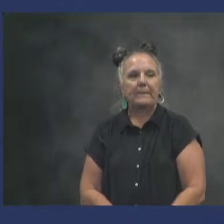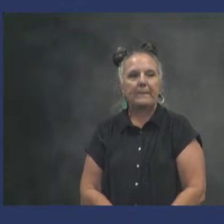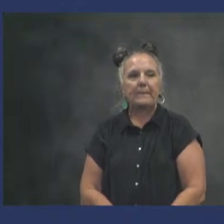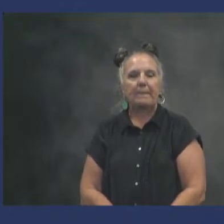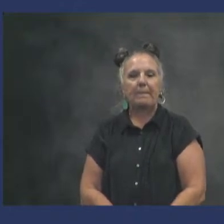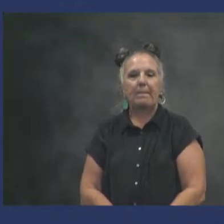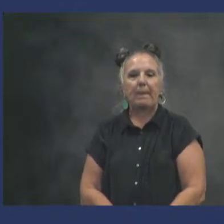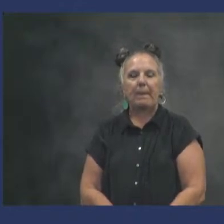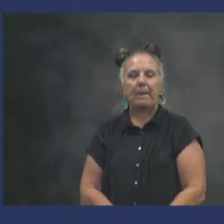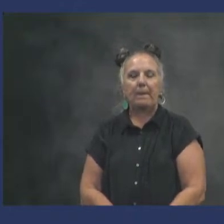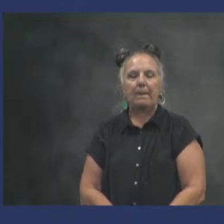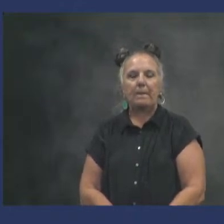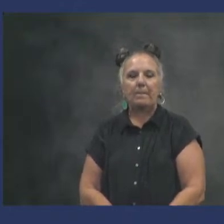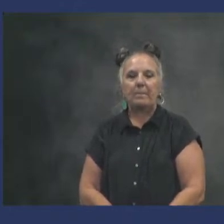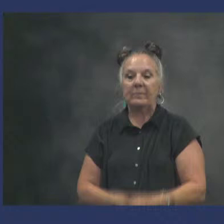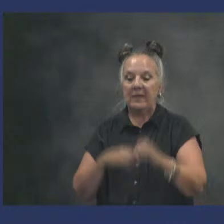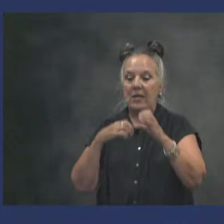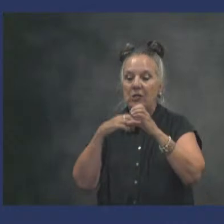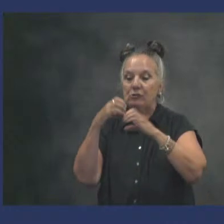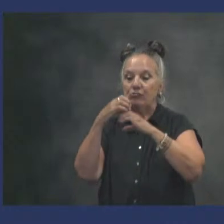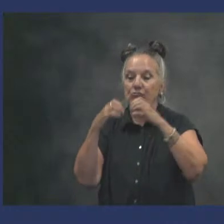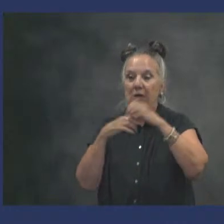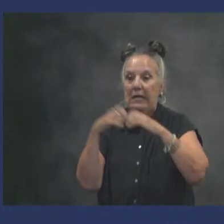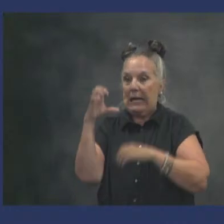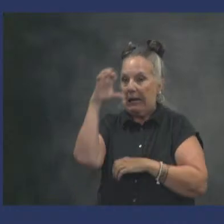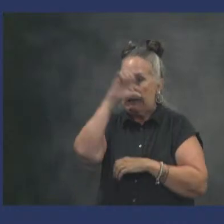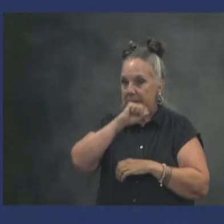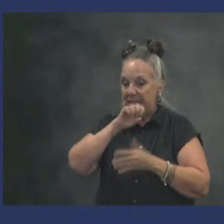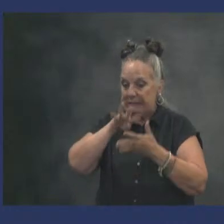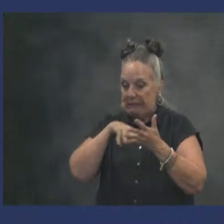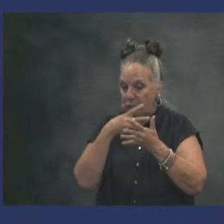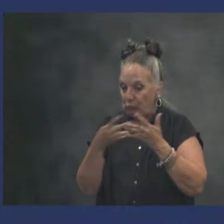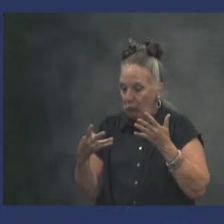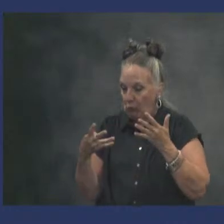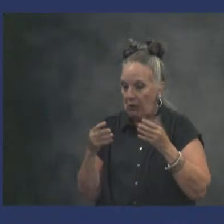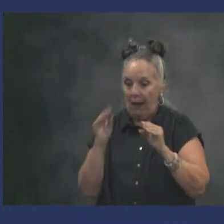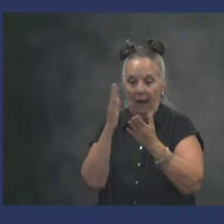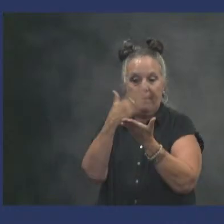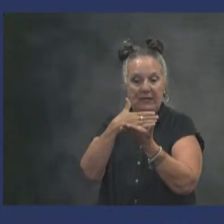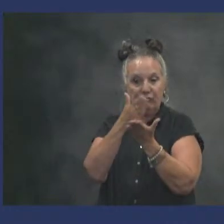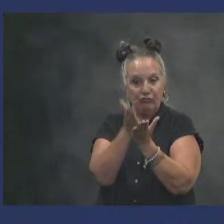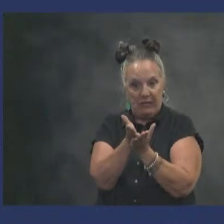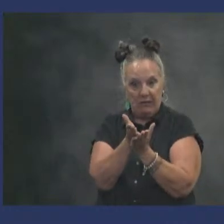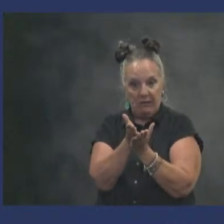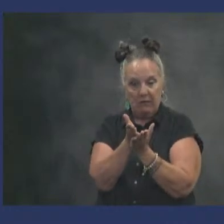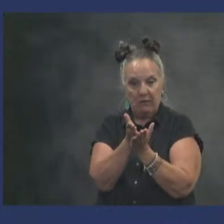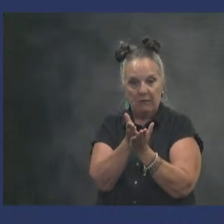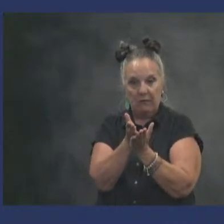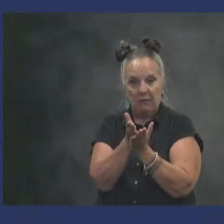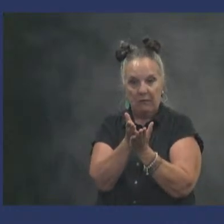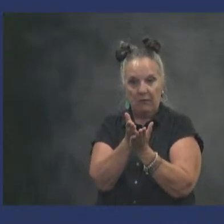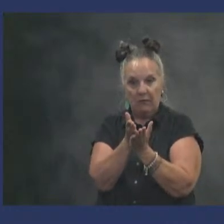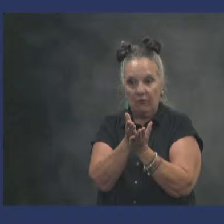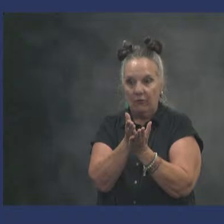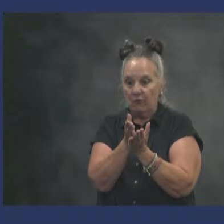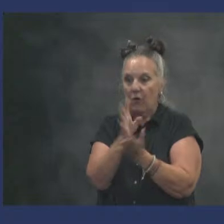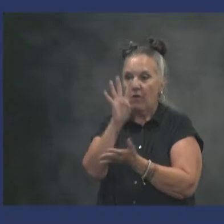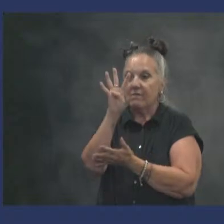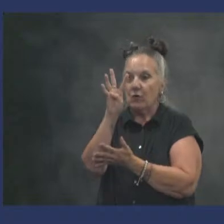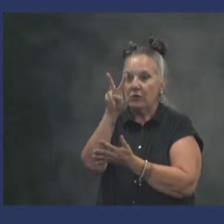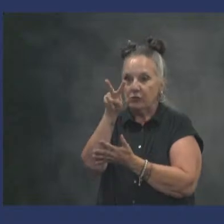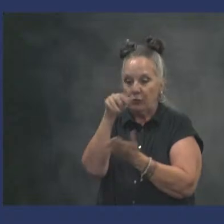In terms of construction estimate and schedule, our budget was at